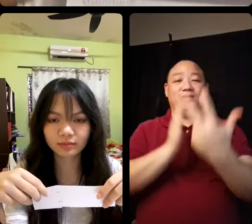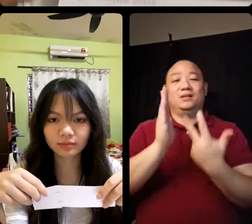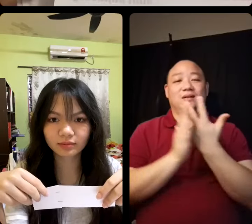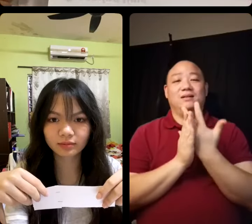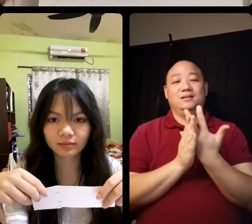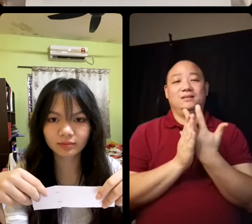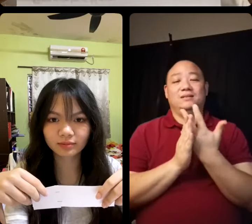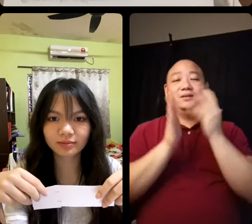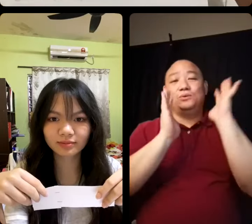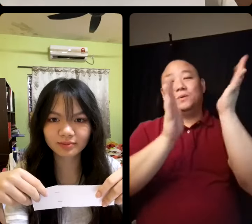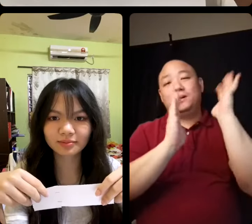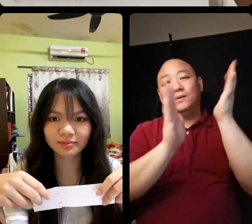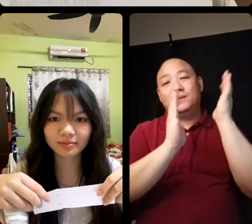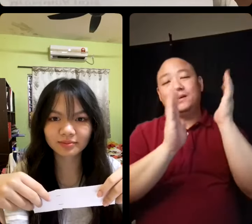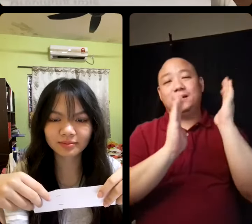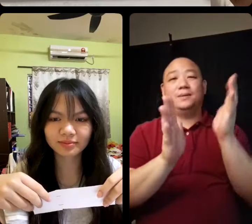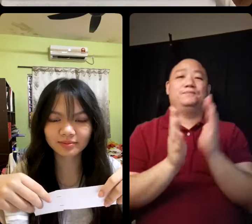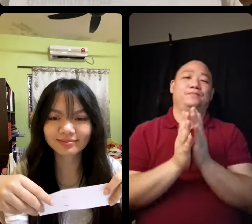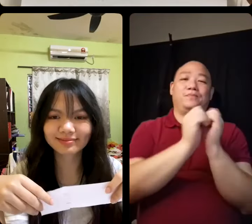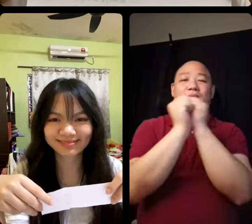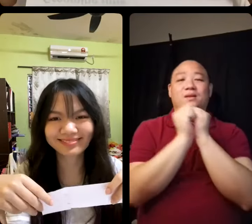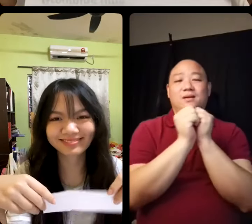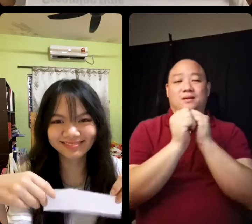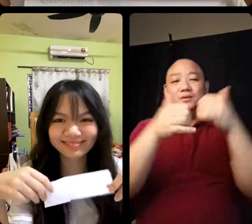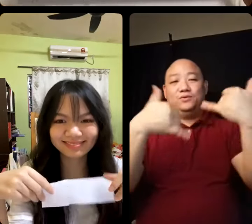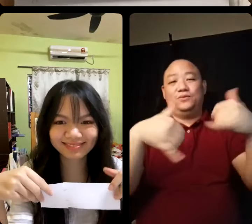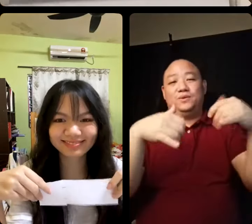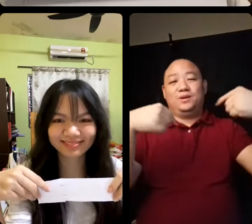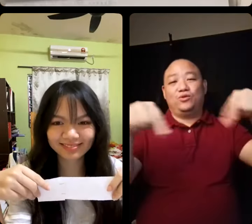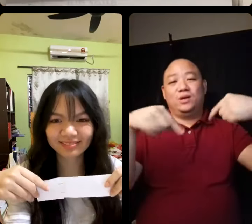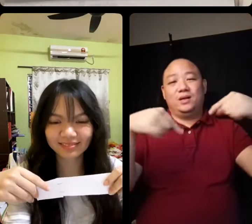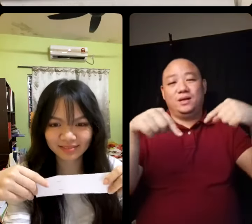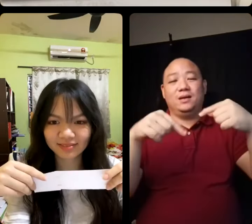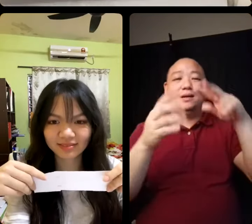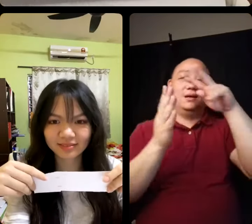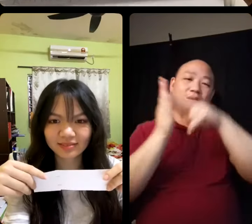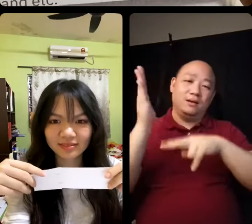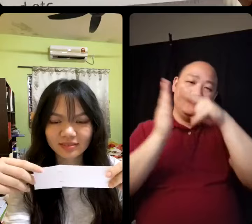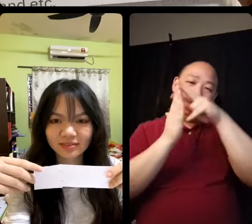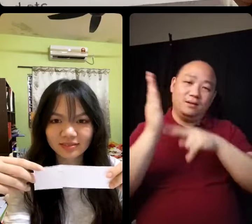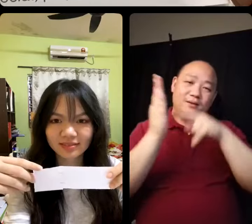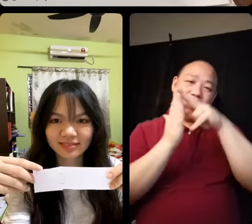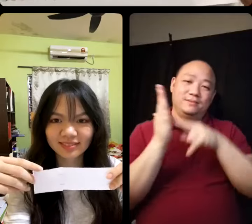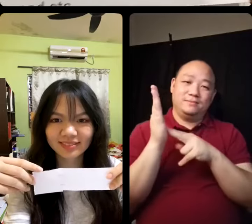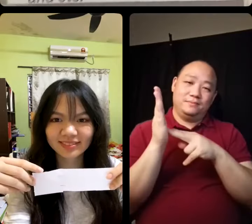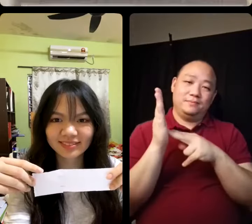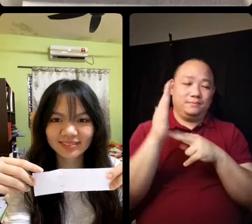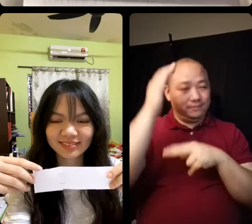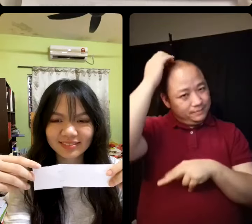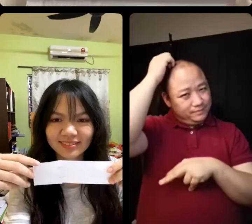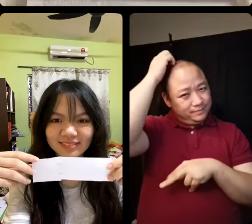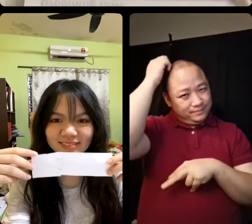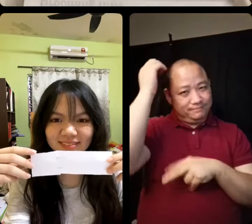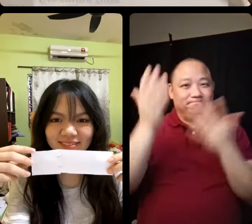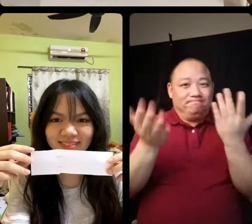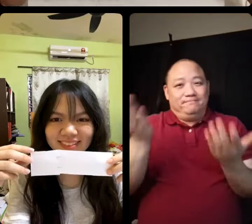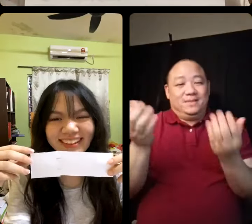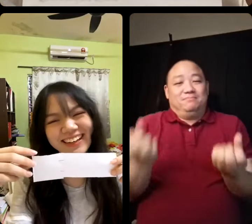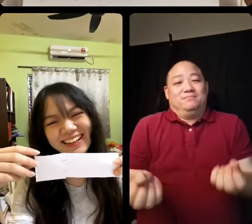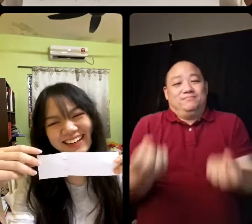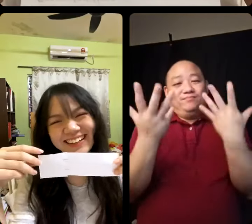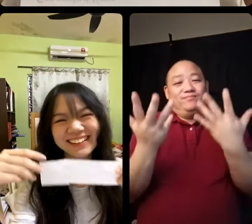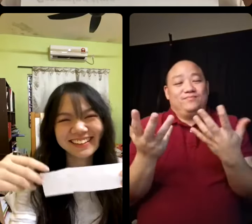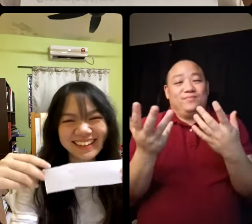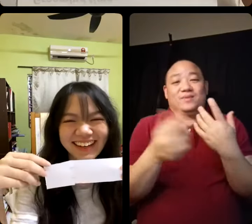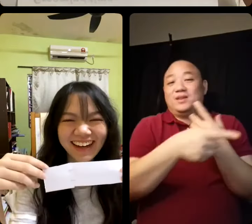dengan kawan, lepas to play some games, read some books. Tapi I think maybe a lot of you spend more than 3 hours, right? Scrolling